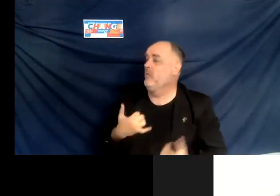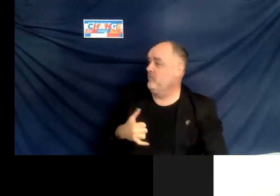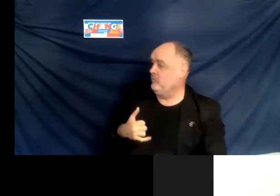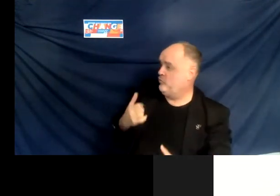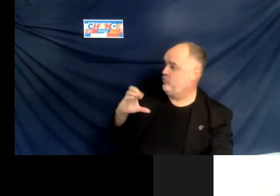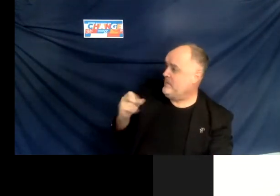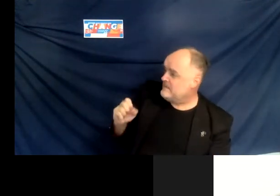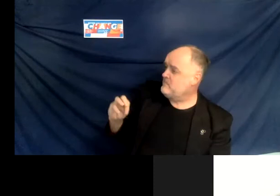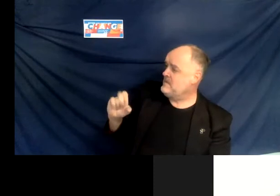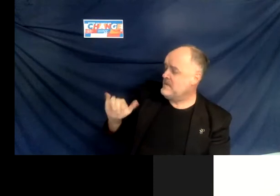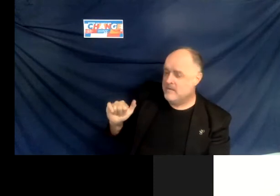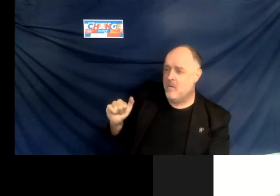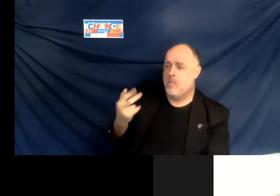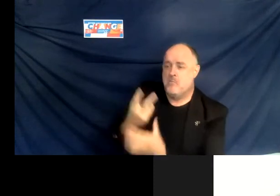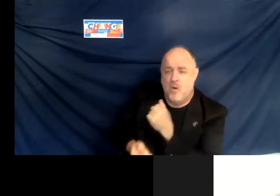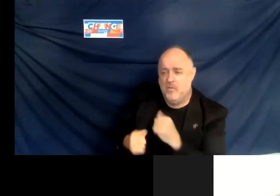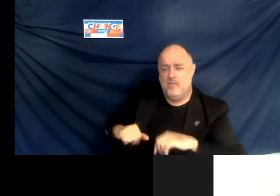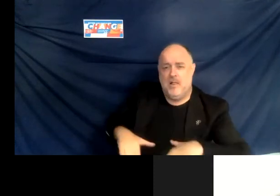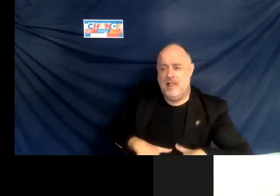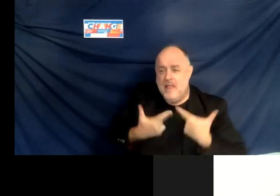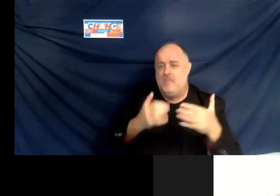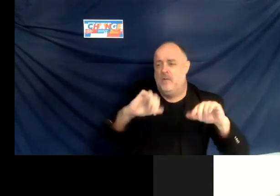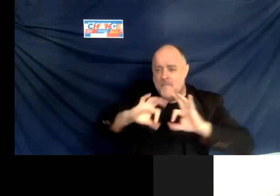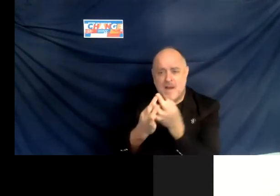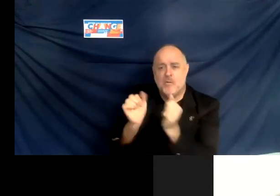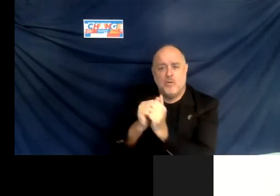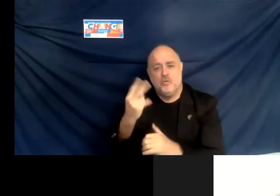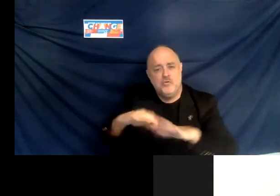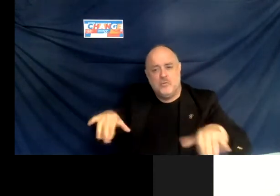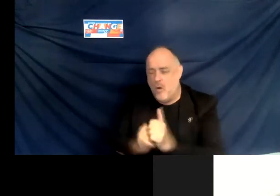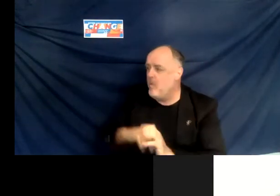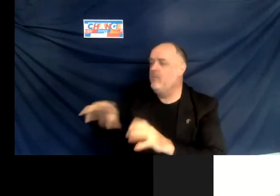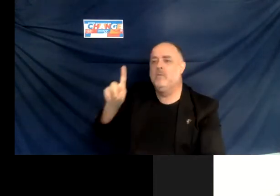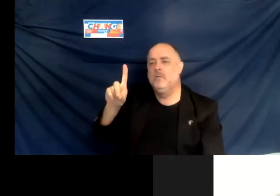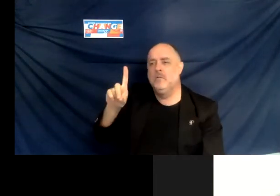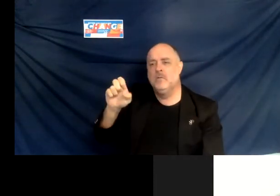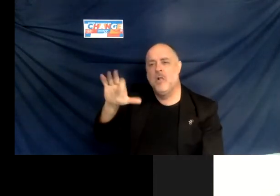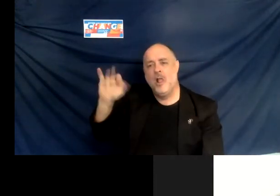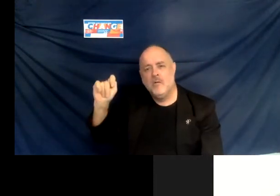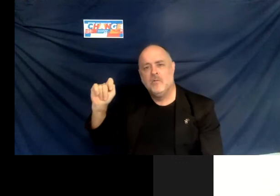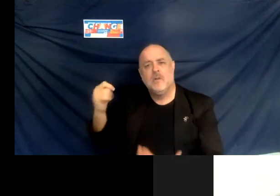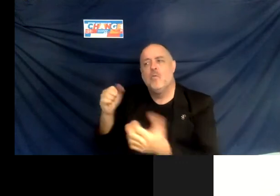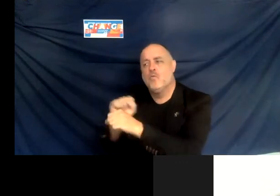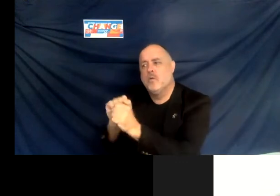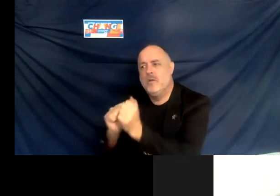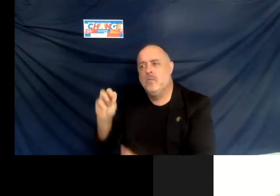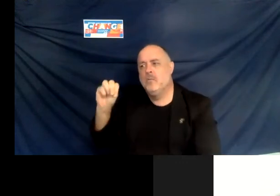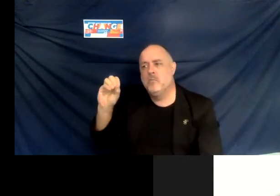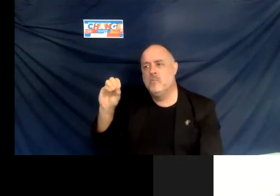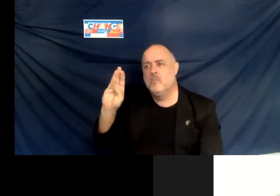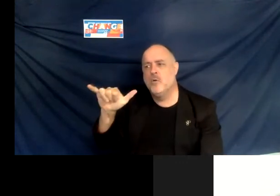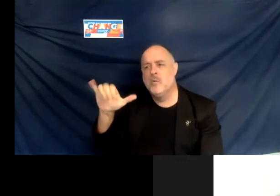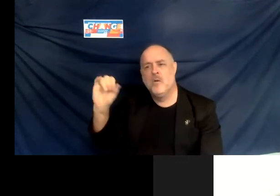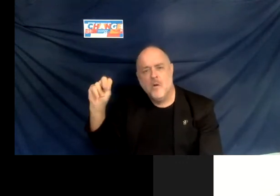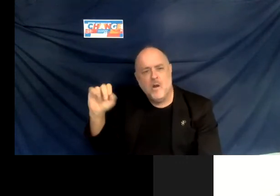to Delft. Melissa, who is now at Mobycon, which is a bicontinental mobility consultancy, and Chris is the communications manager for the Dutch